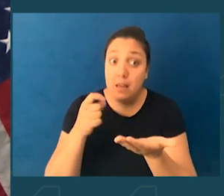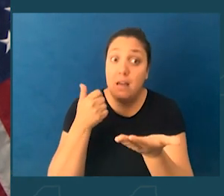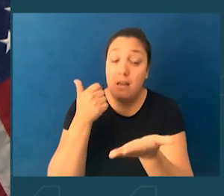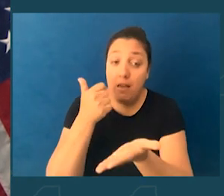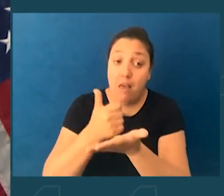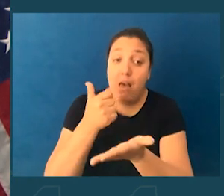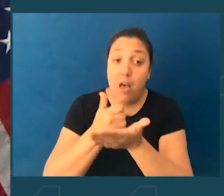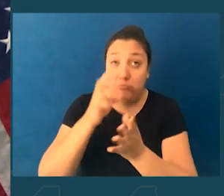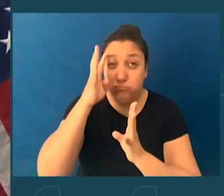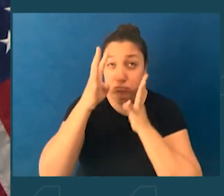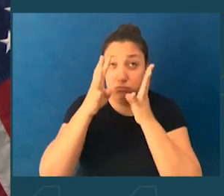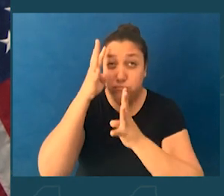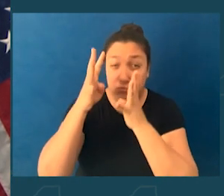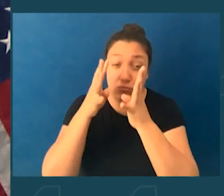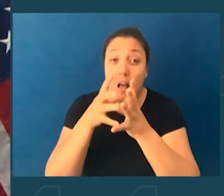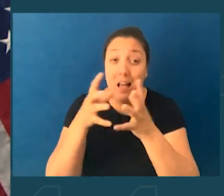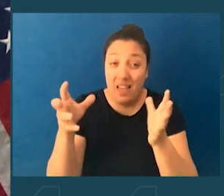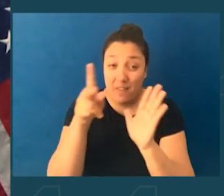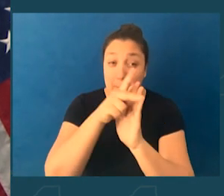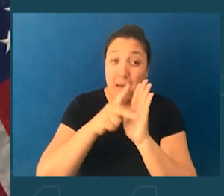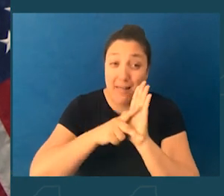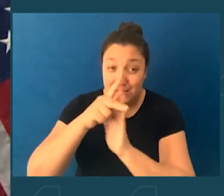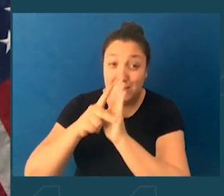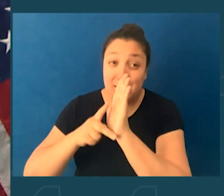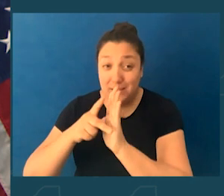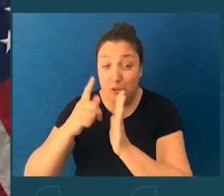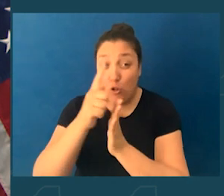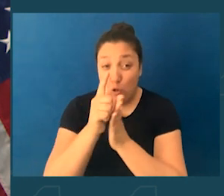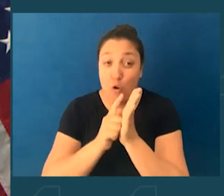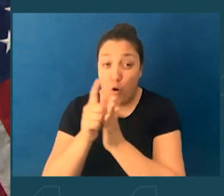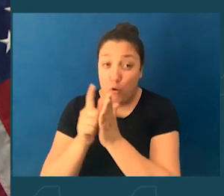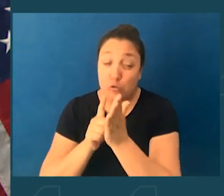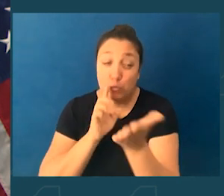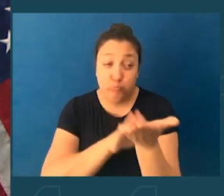well. Jehoon, where are you? Jehoon.